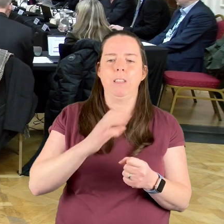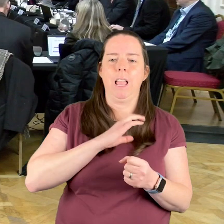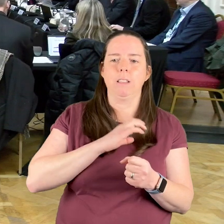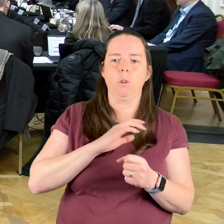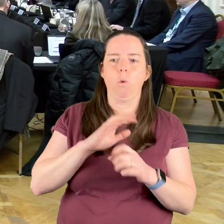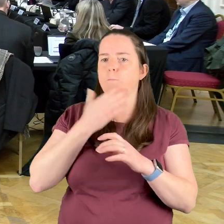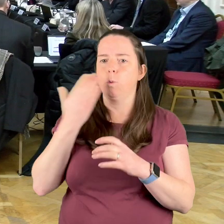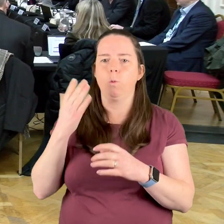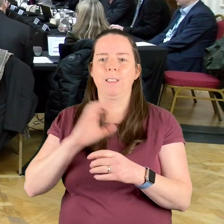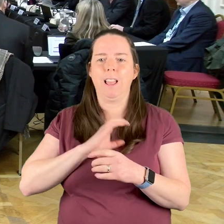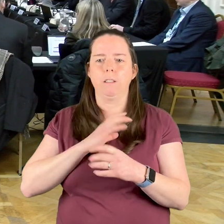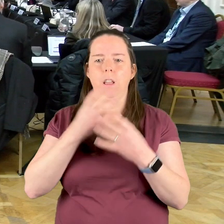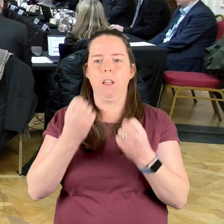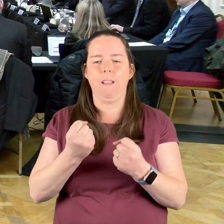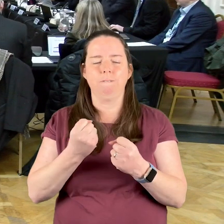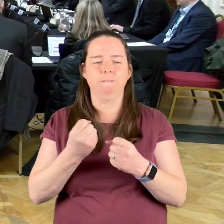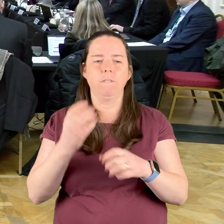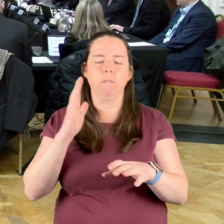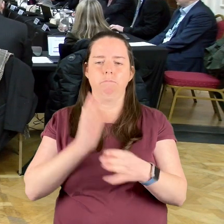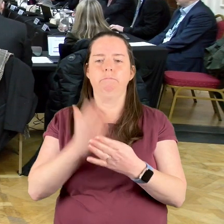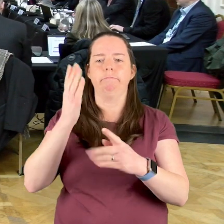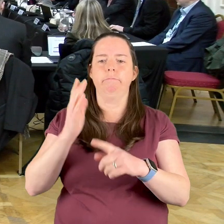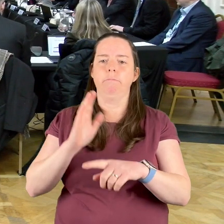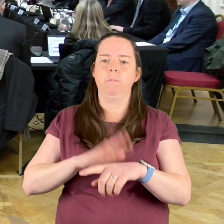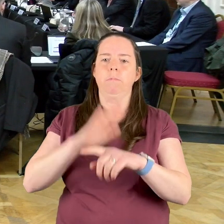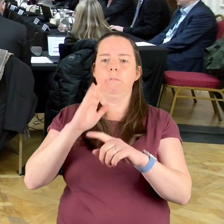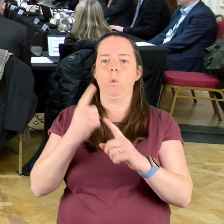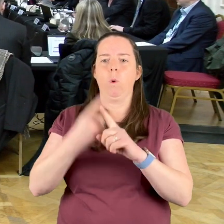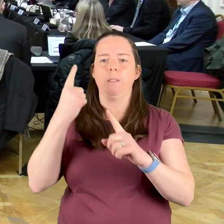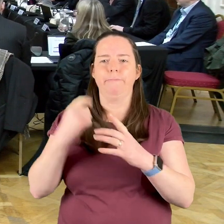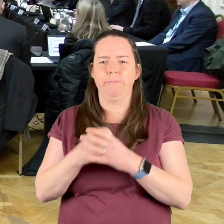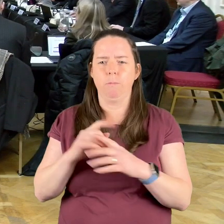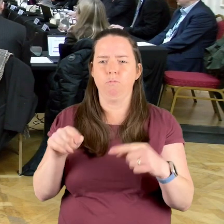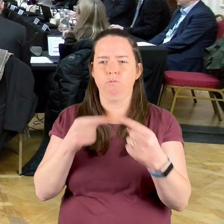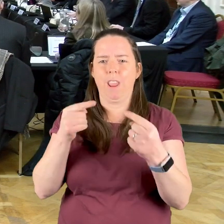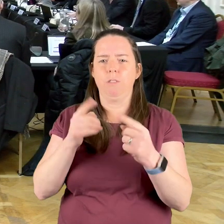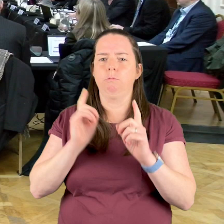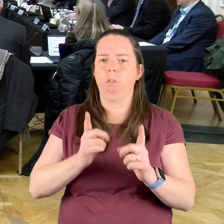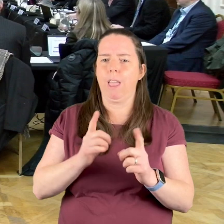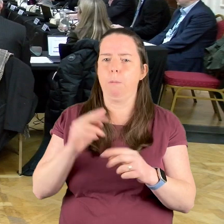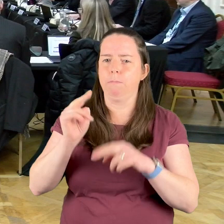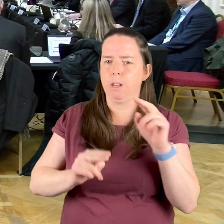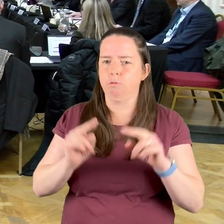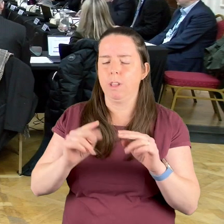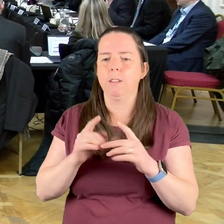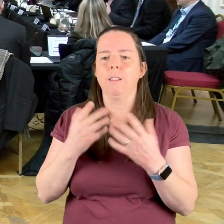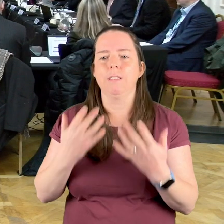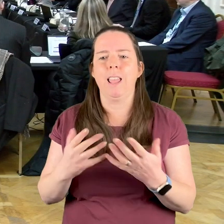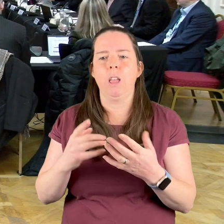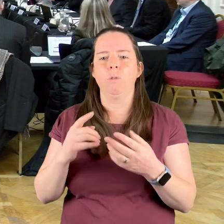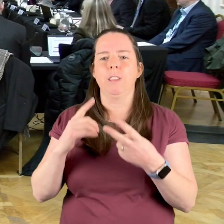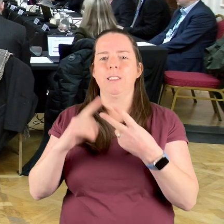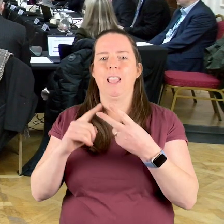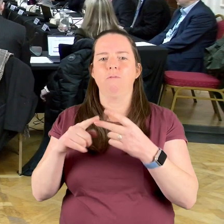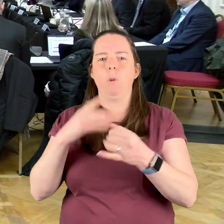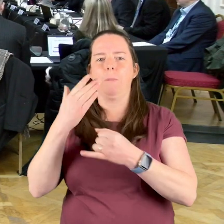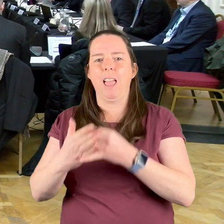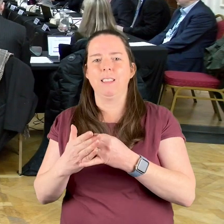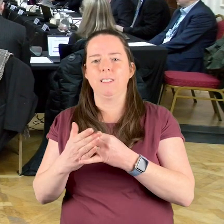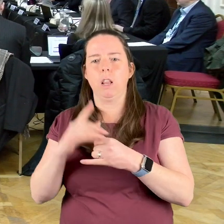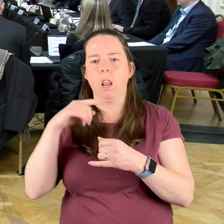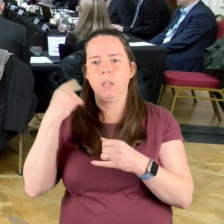in a very timely way. Again, we're challenged on that metric. We're now the second